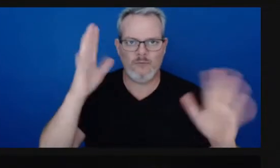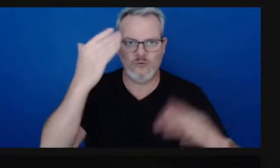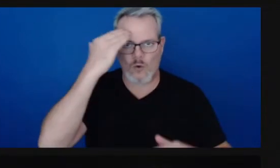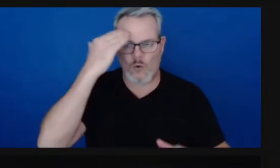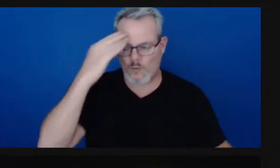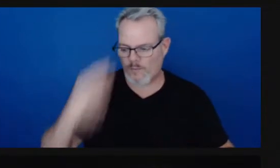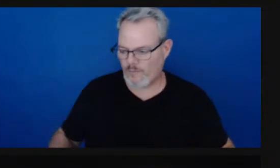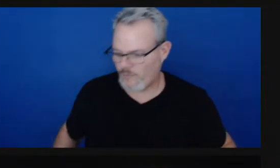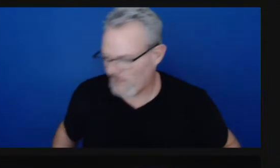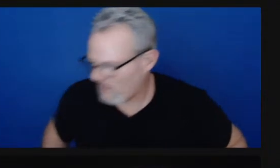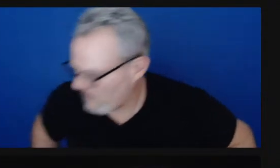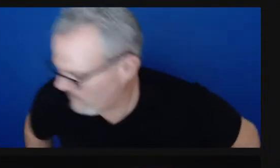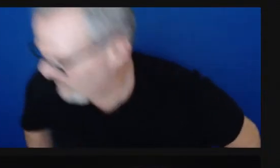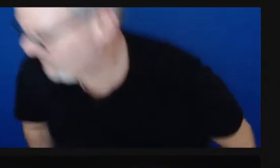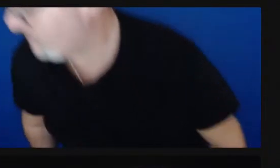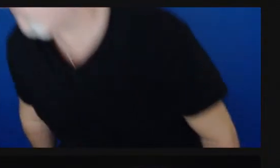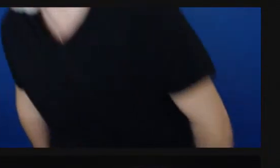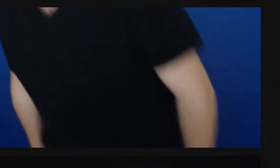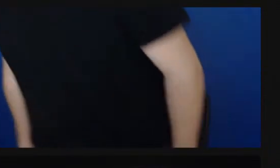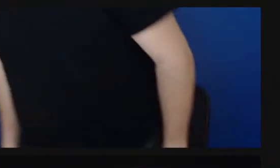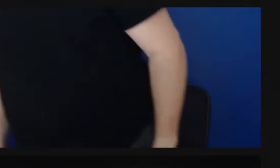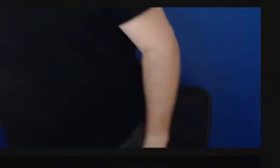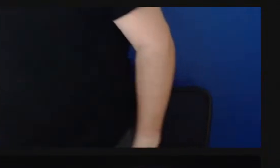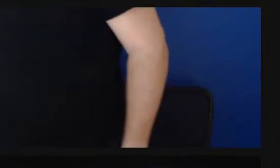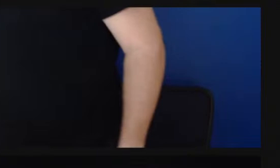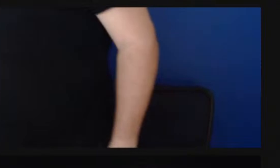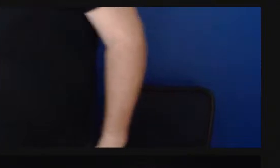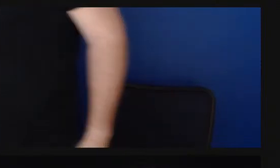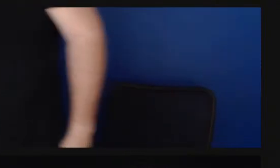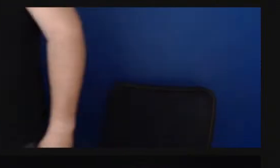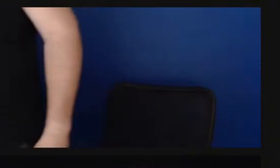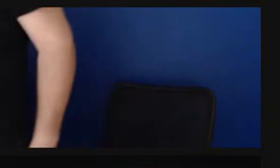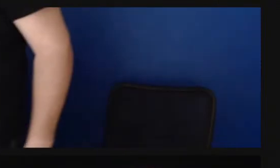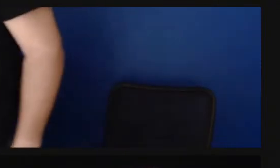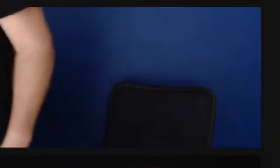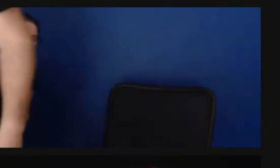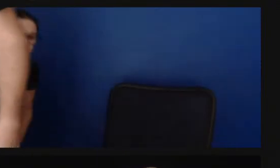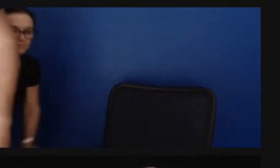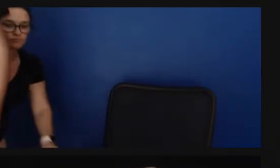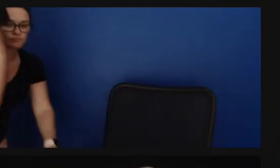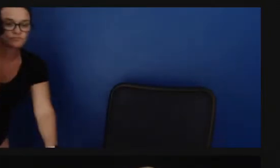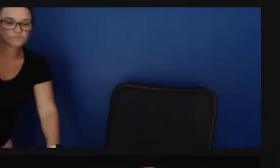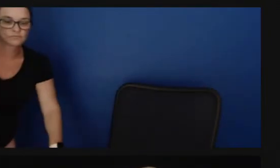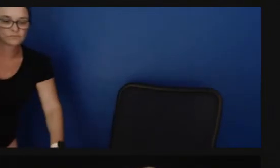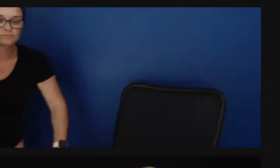This may be one of the closest ones, the 1823 eruption sites.